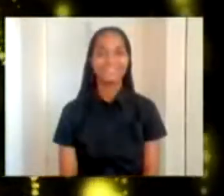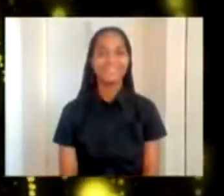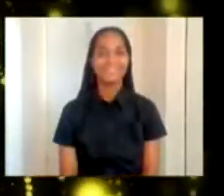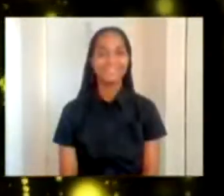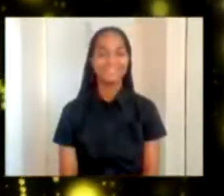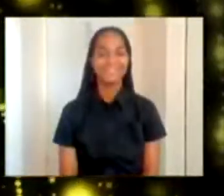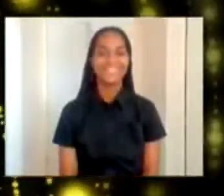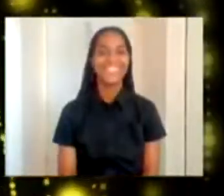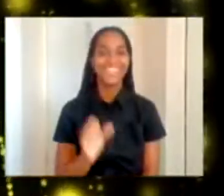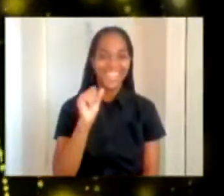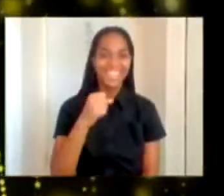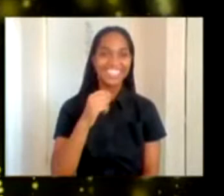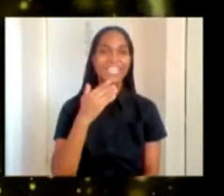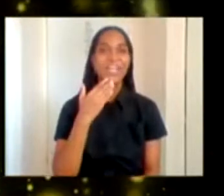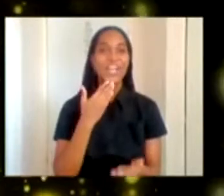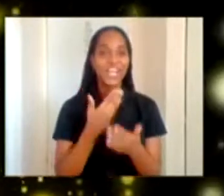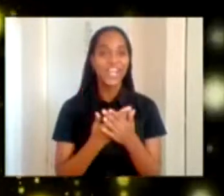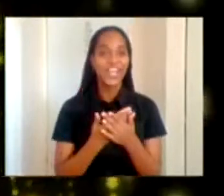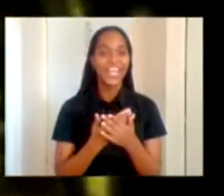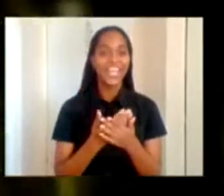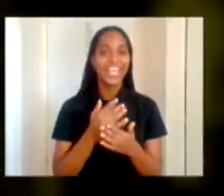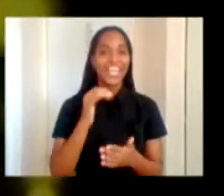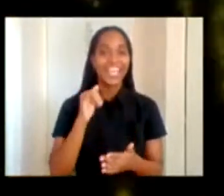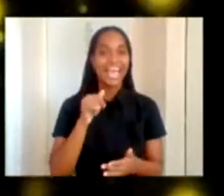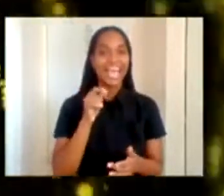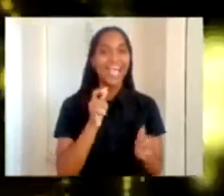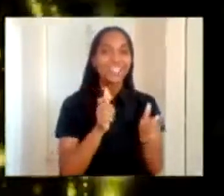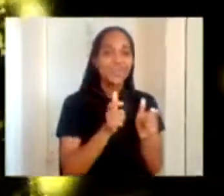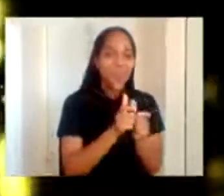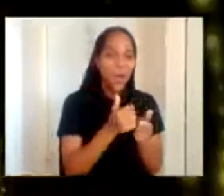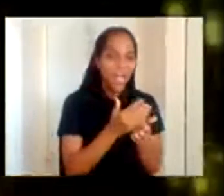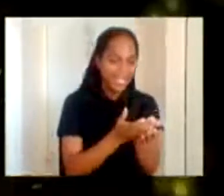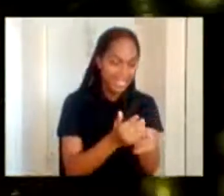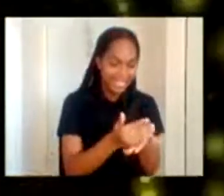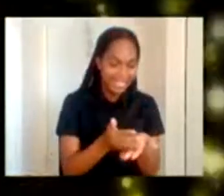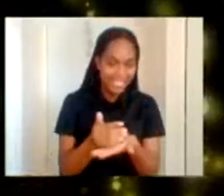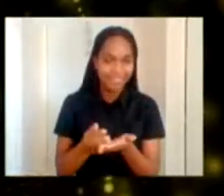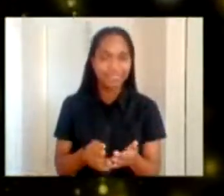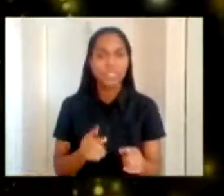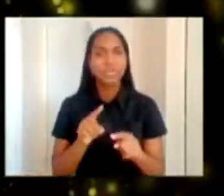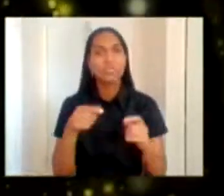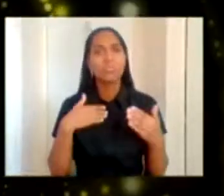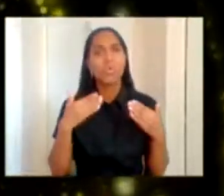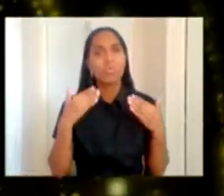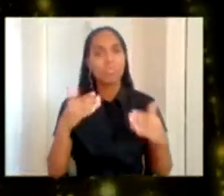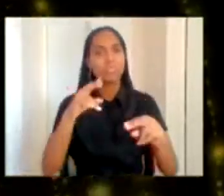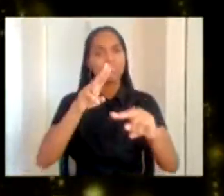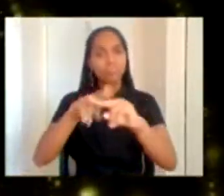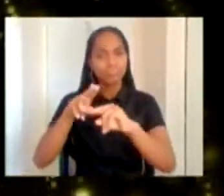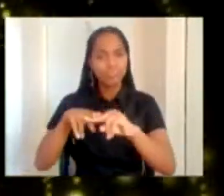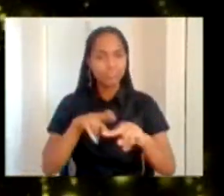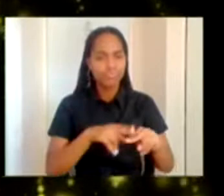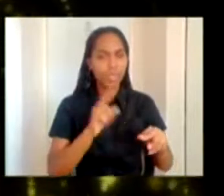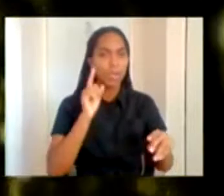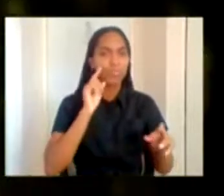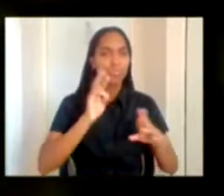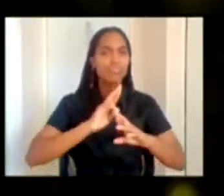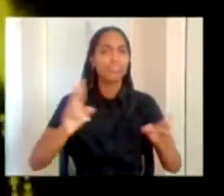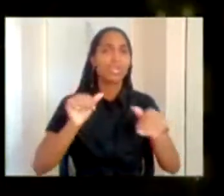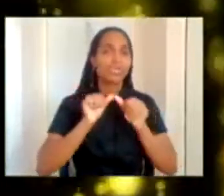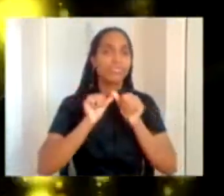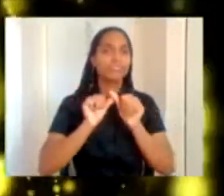Yeah, it's a good thing they weren't big pieces of cake. So let's go ahead and take our seats and we'll get ready to continue our